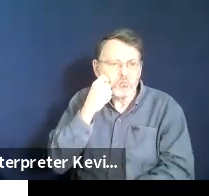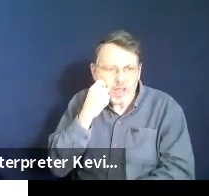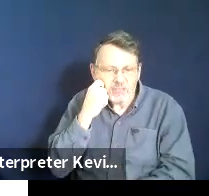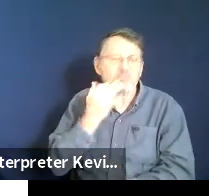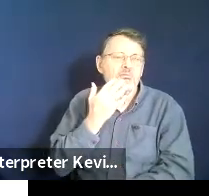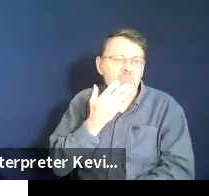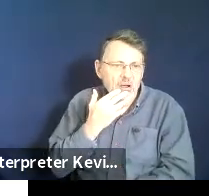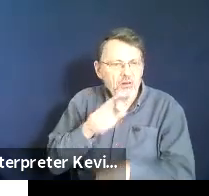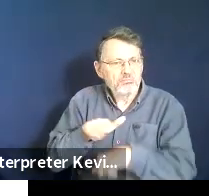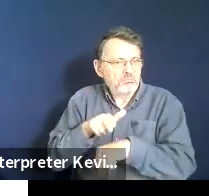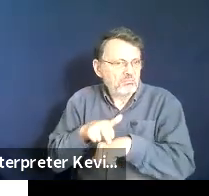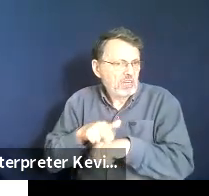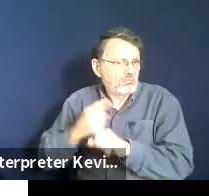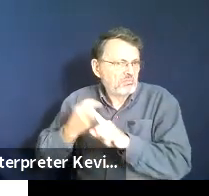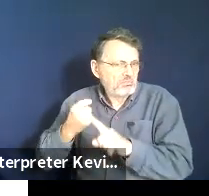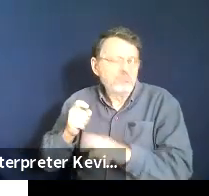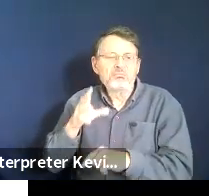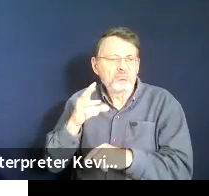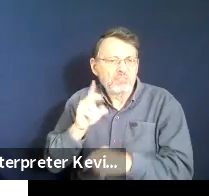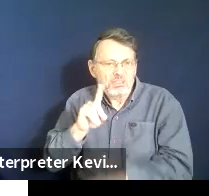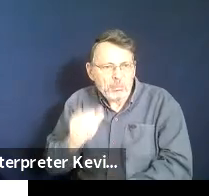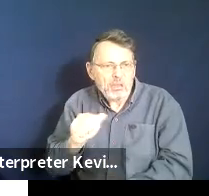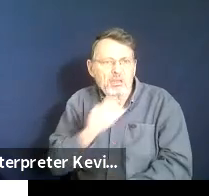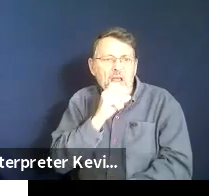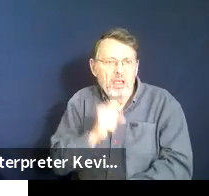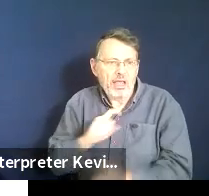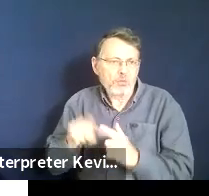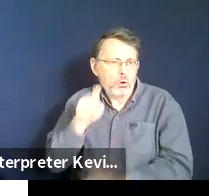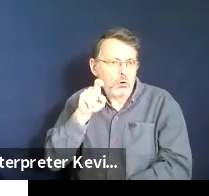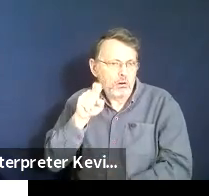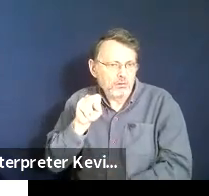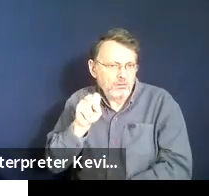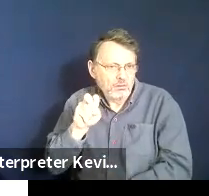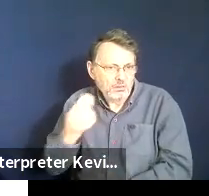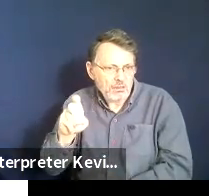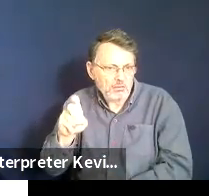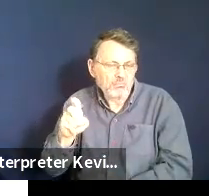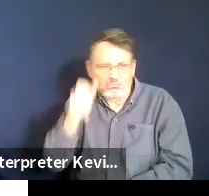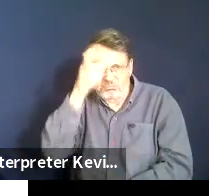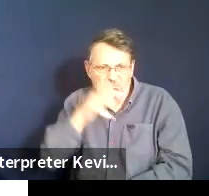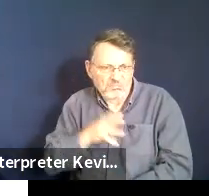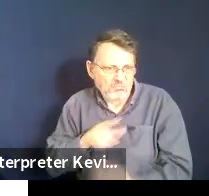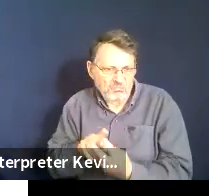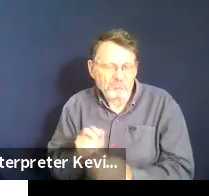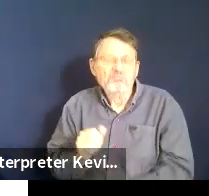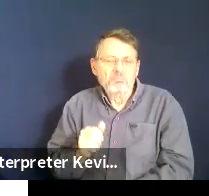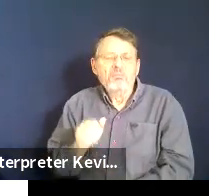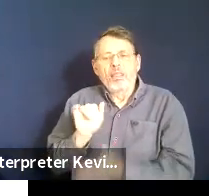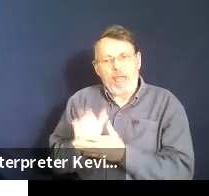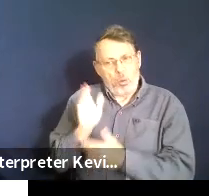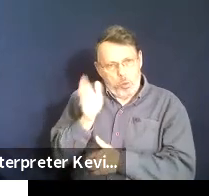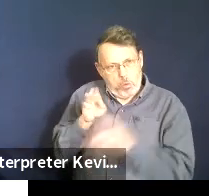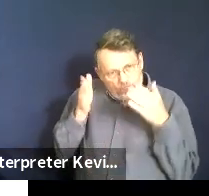origin, disability, age, or sex. This seminar will focus on OCR's role in enforcing